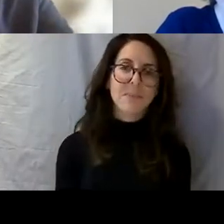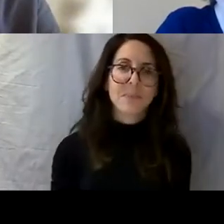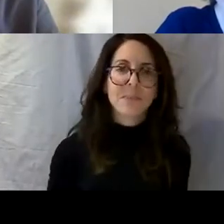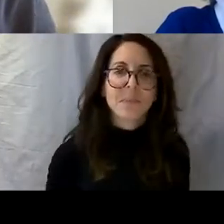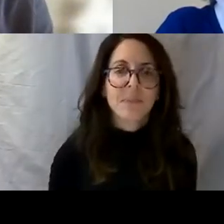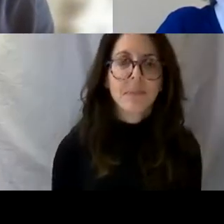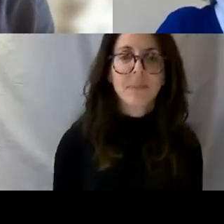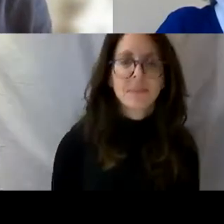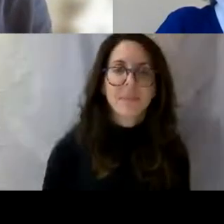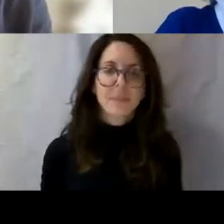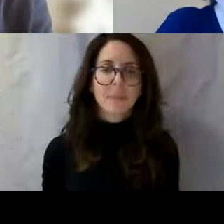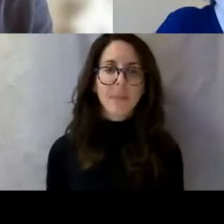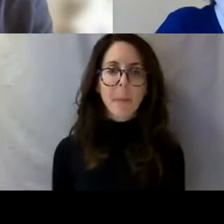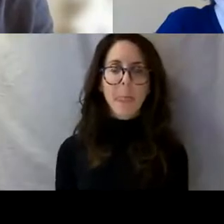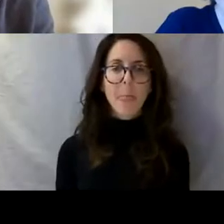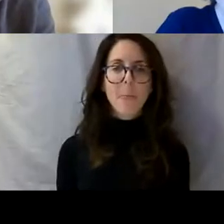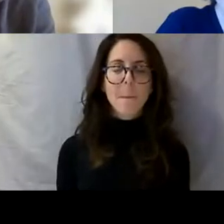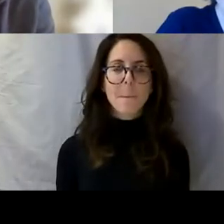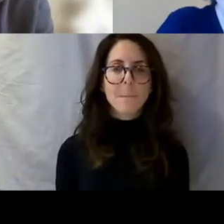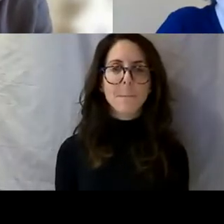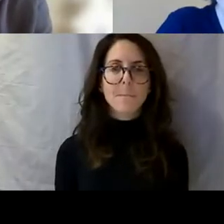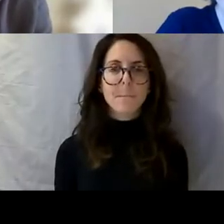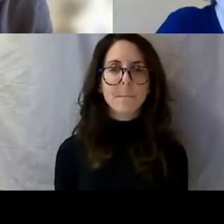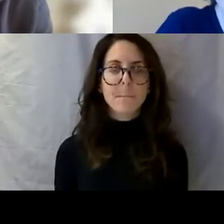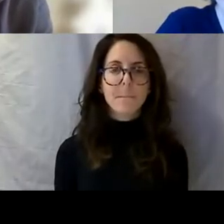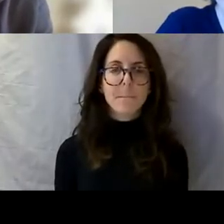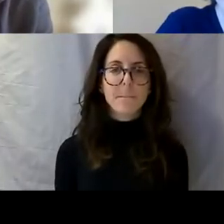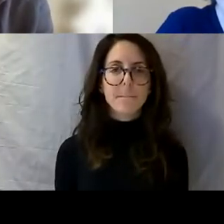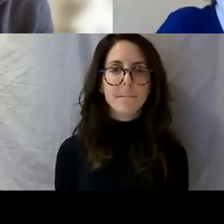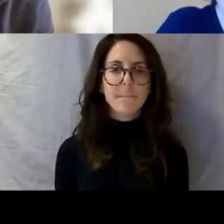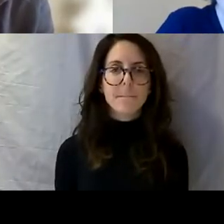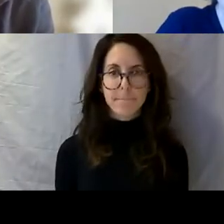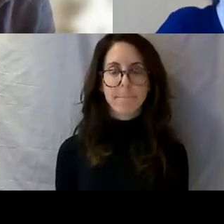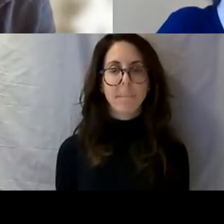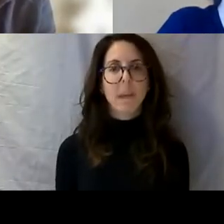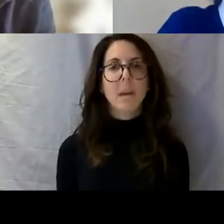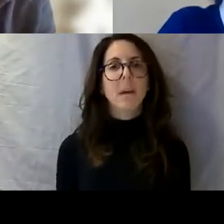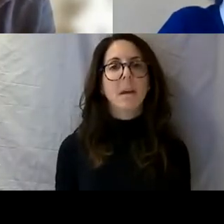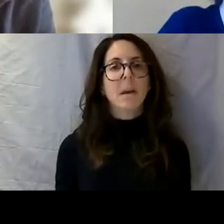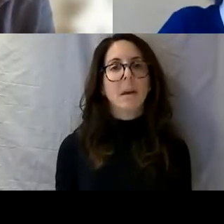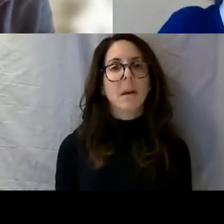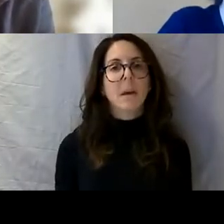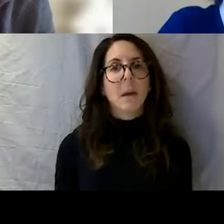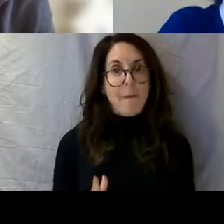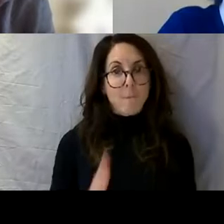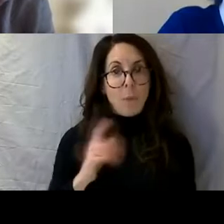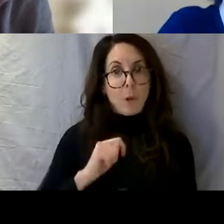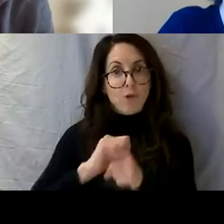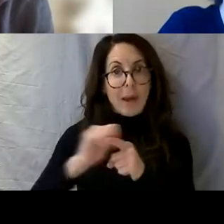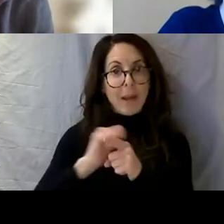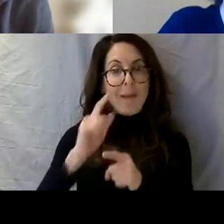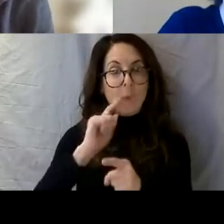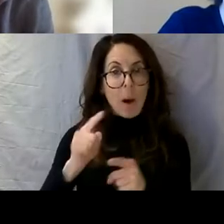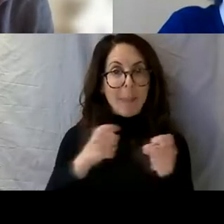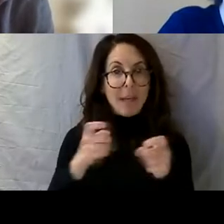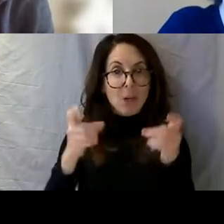It's not, there's no formal, I've been saying that there's no formal training for being a managing director. And it is